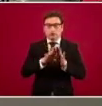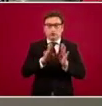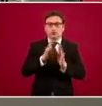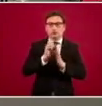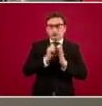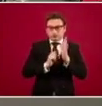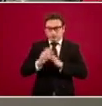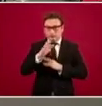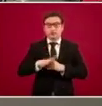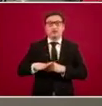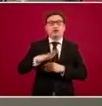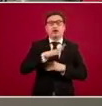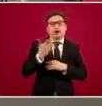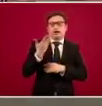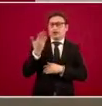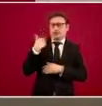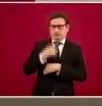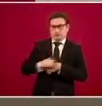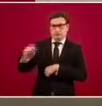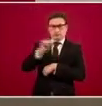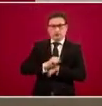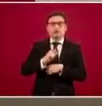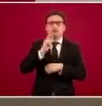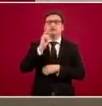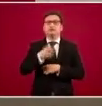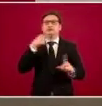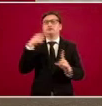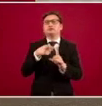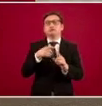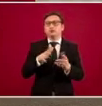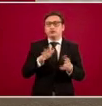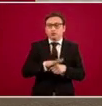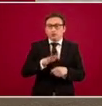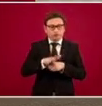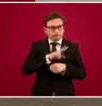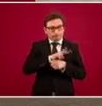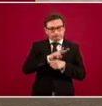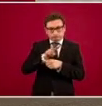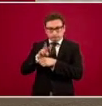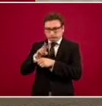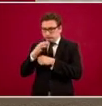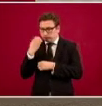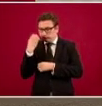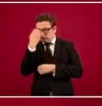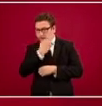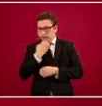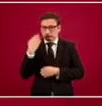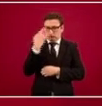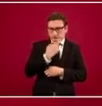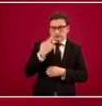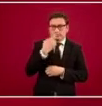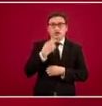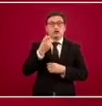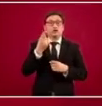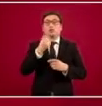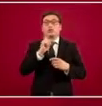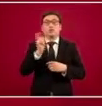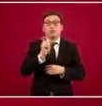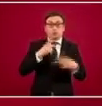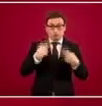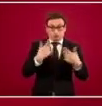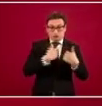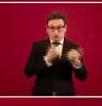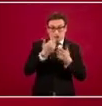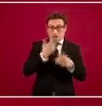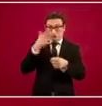Yes, and talking about the negative network system, which has been operating since last week,